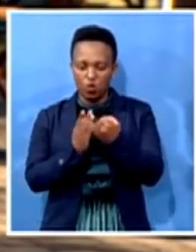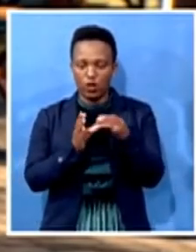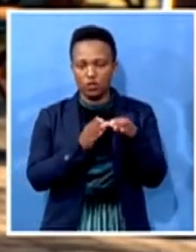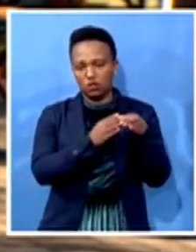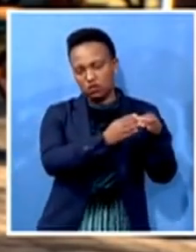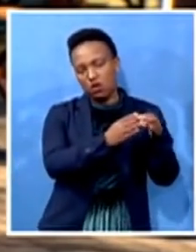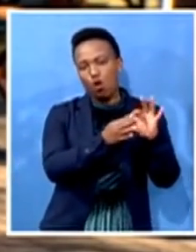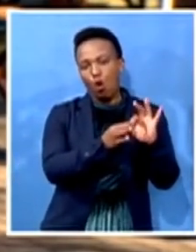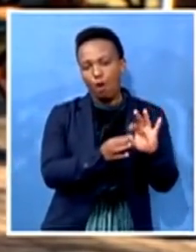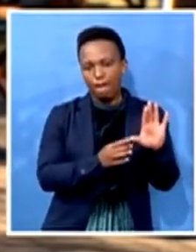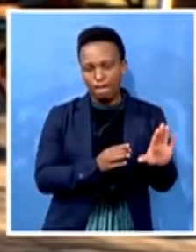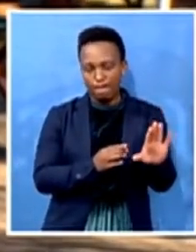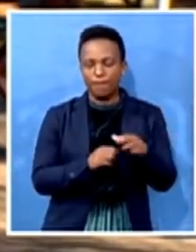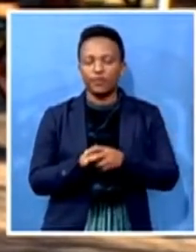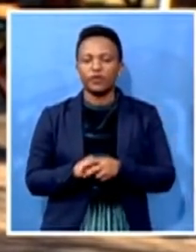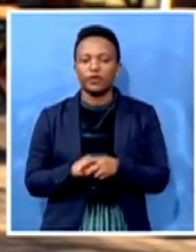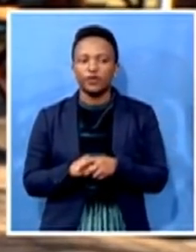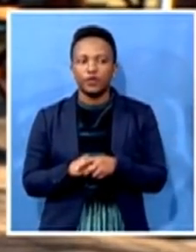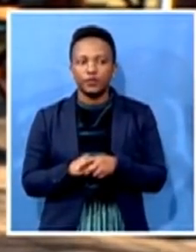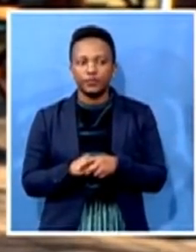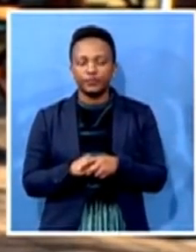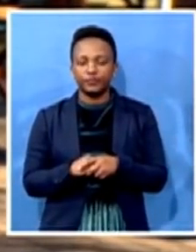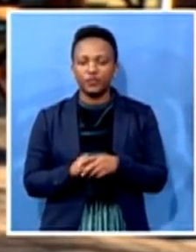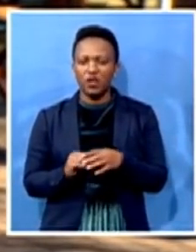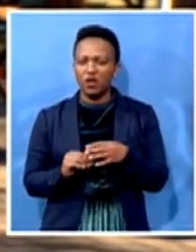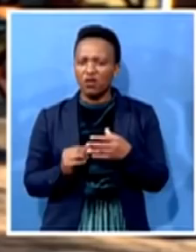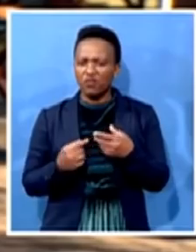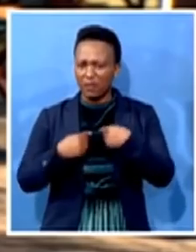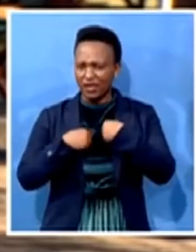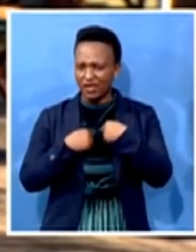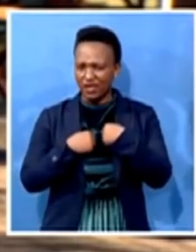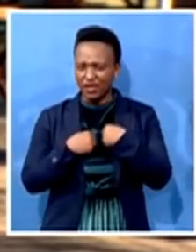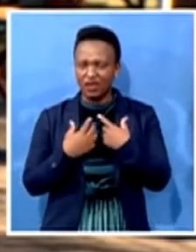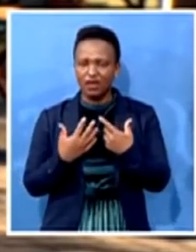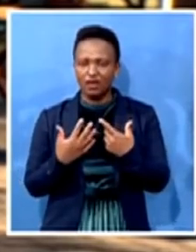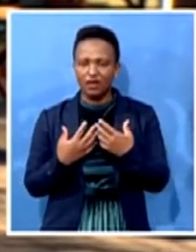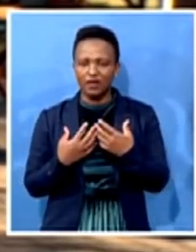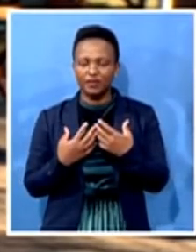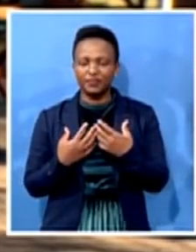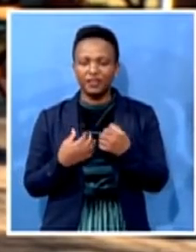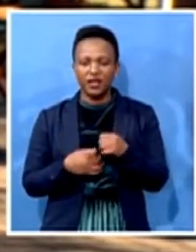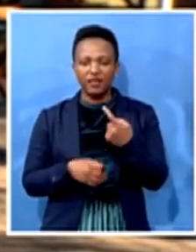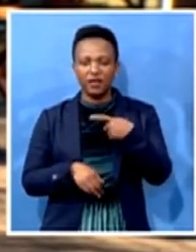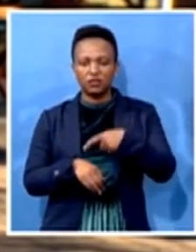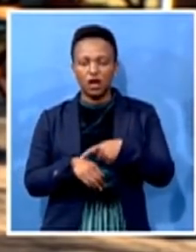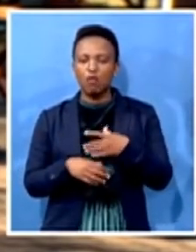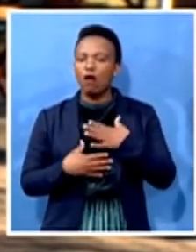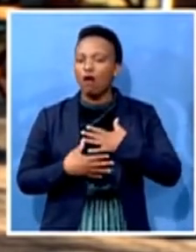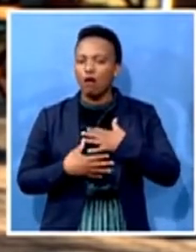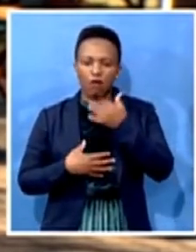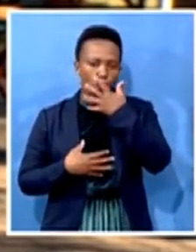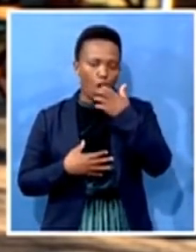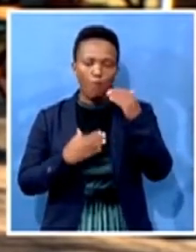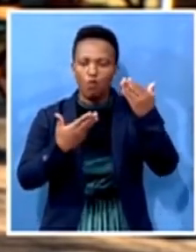As for me, my first time here, I got a welcome from the nurses. I was given a bed.